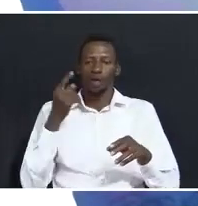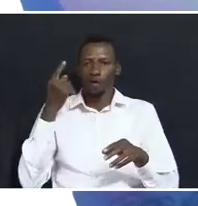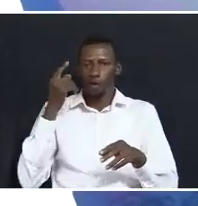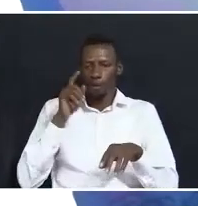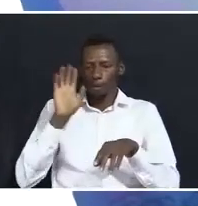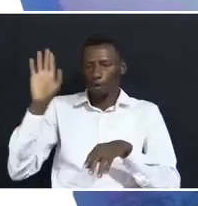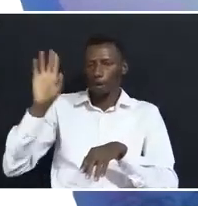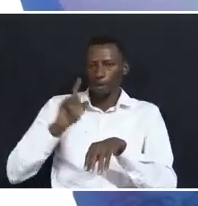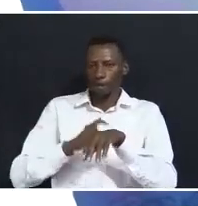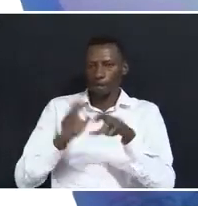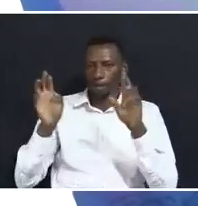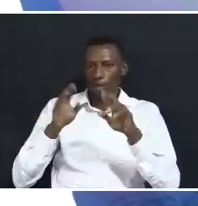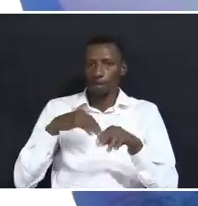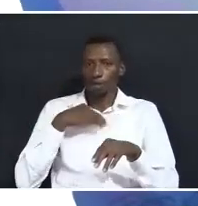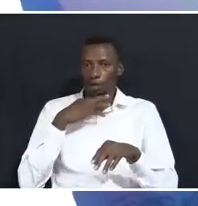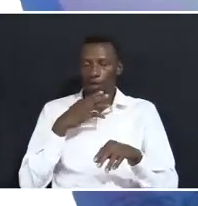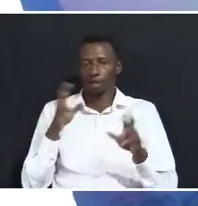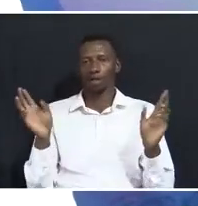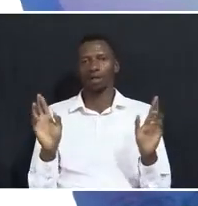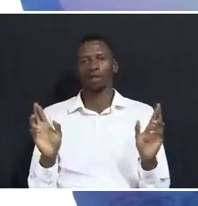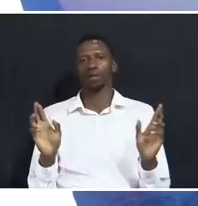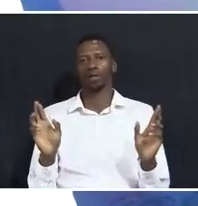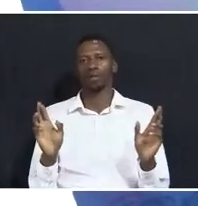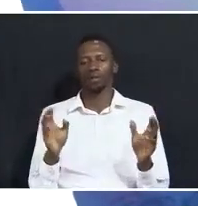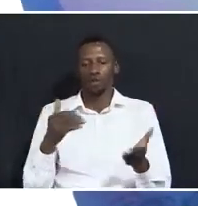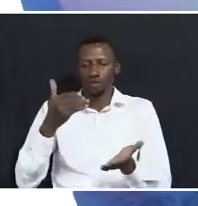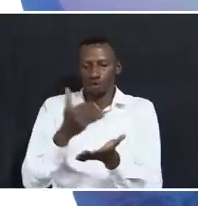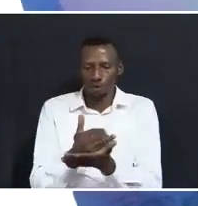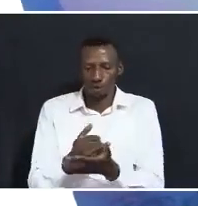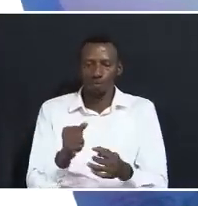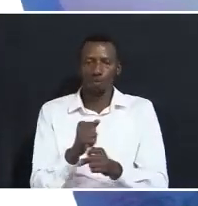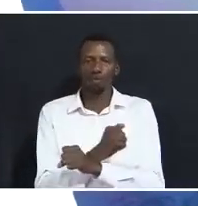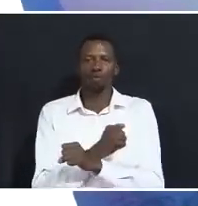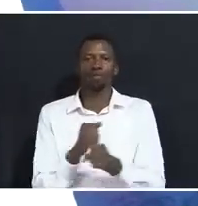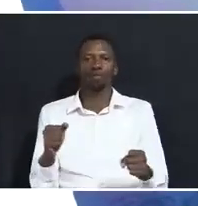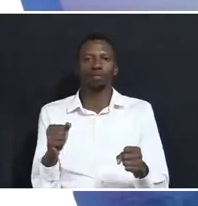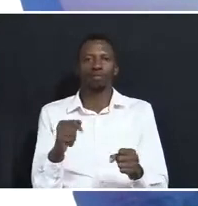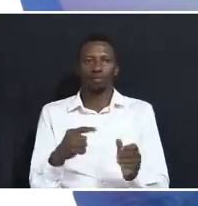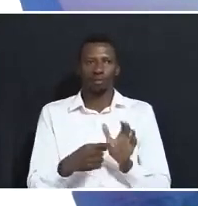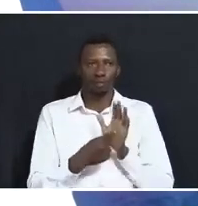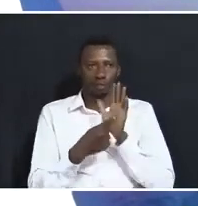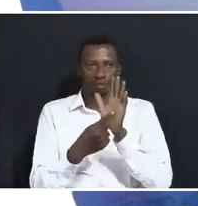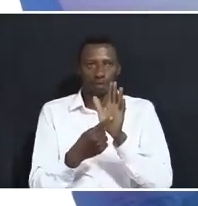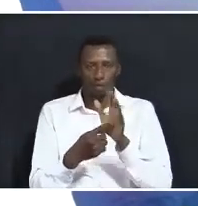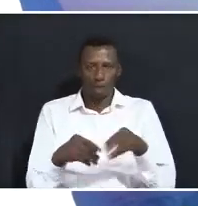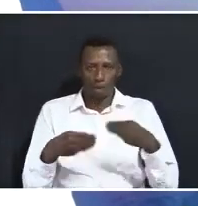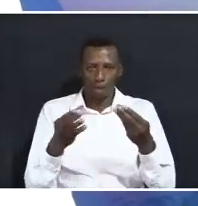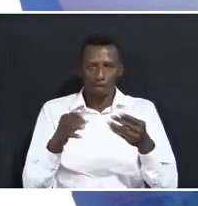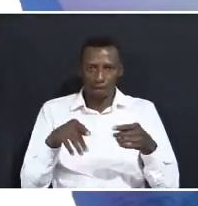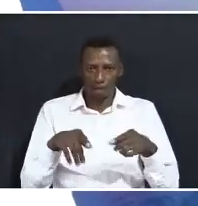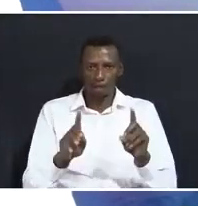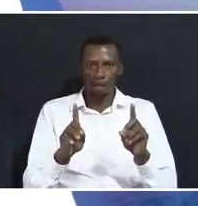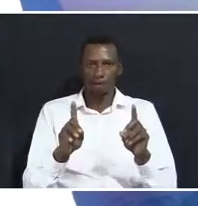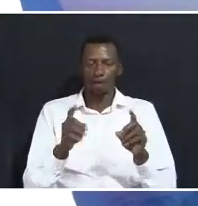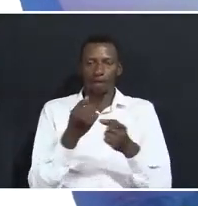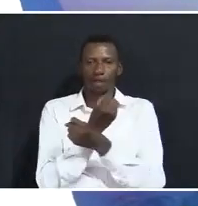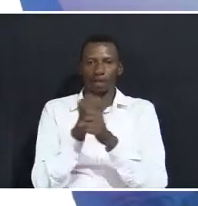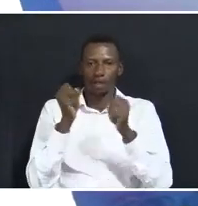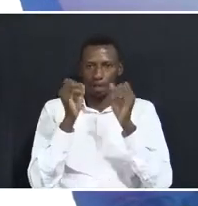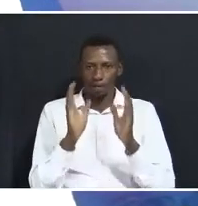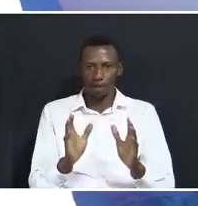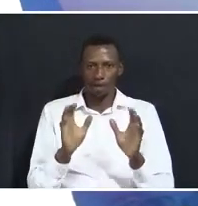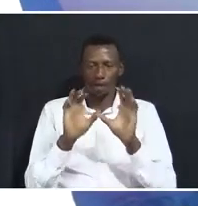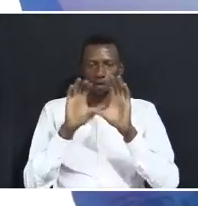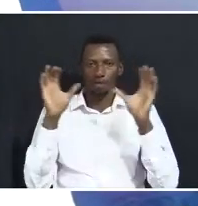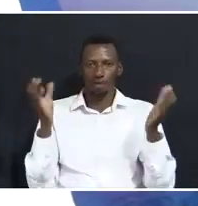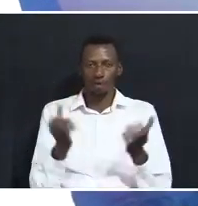unstoppable. And he's presenting himself as the Savior of the world this week in